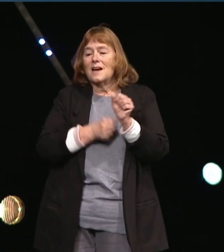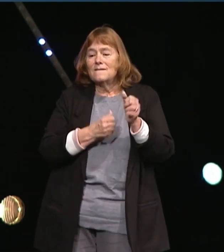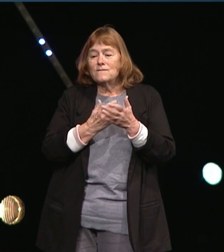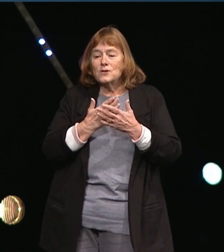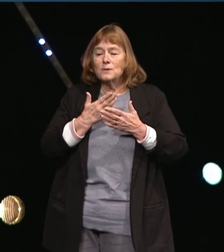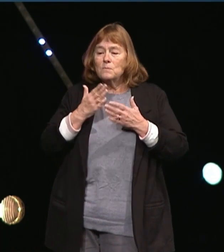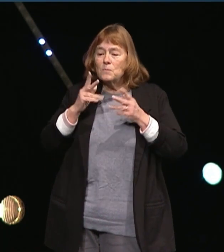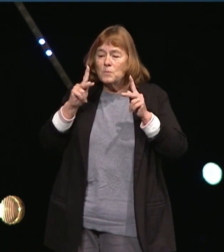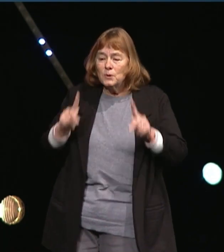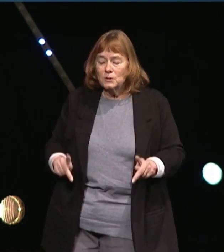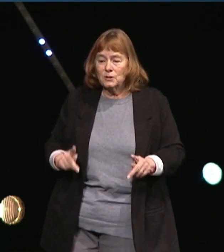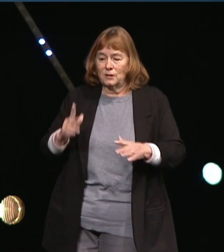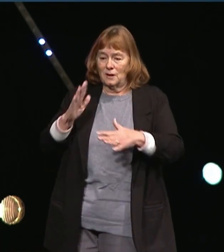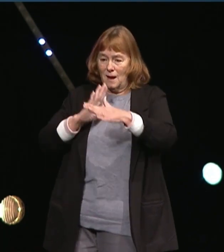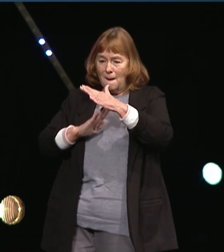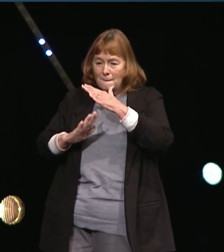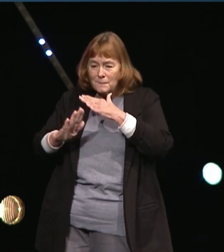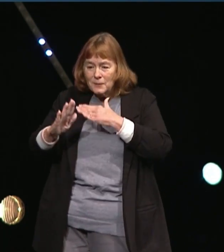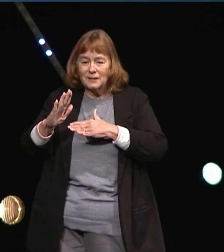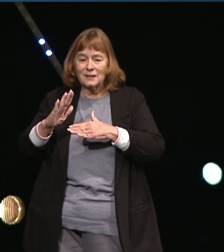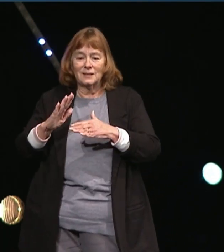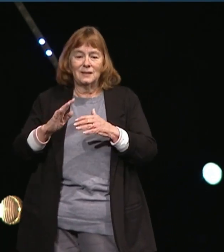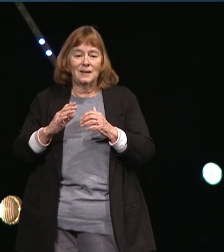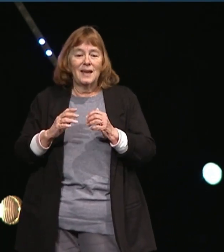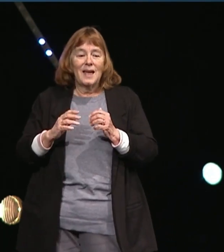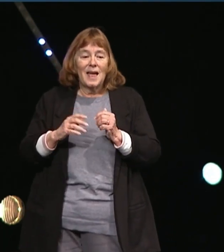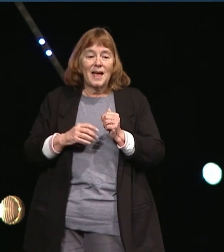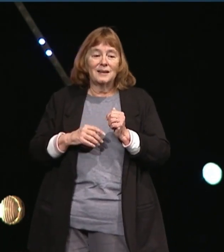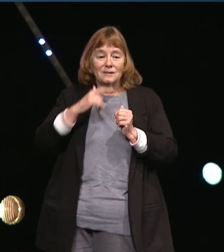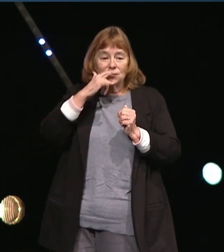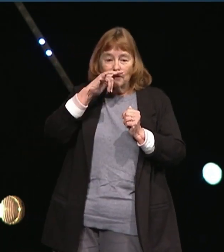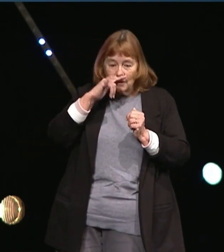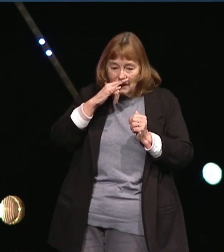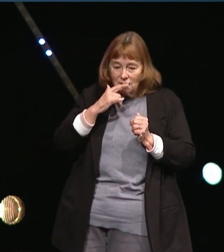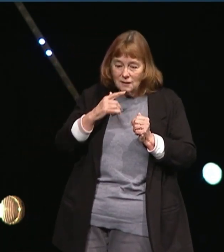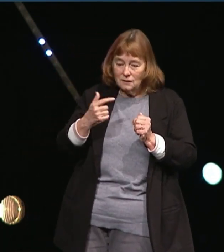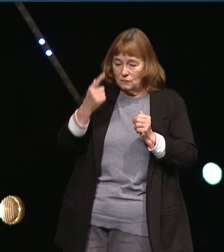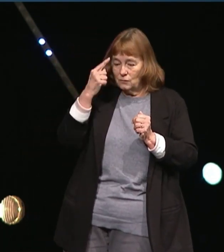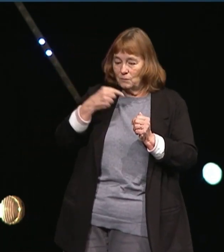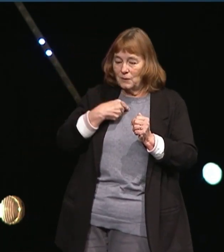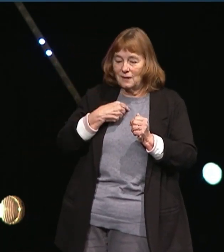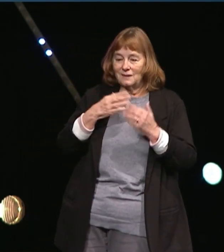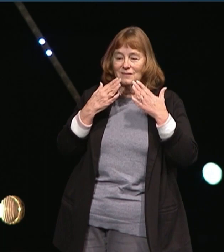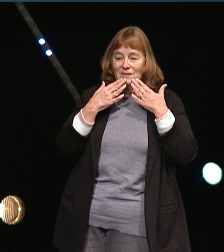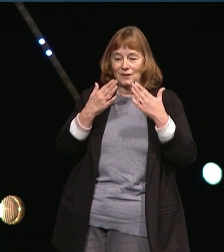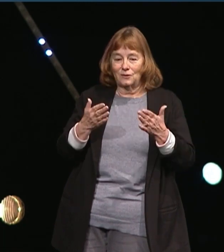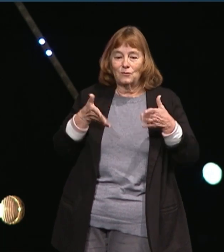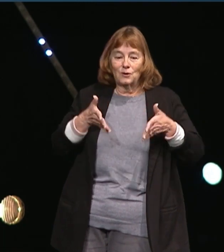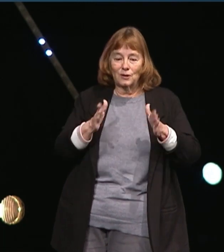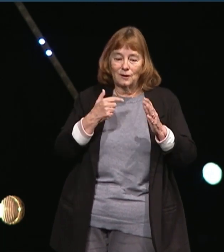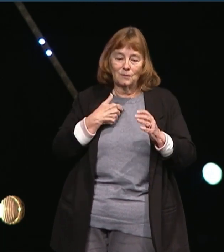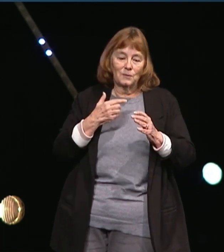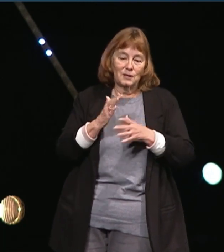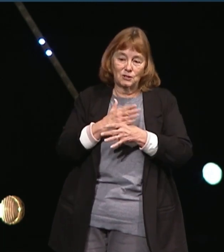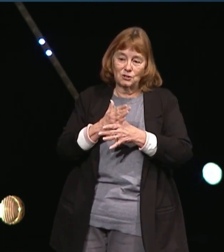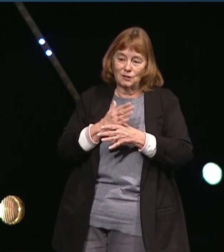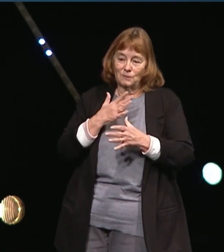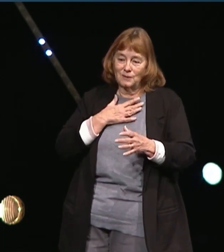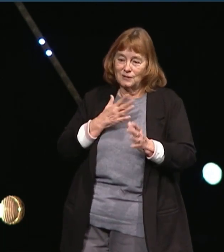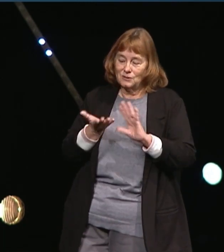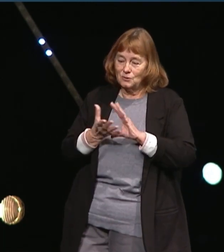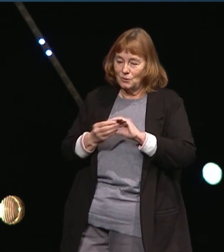day, talking to those kids and I at the same time. Thanks for letting me share.